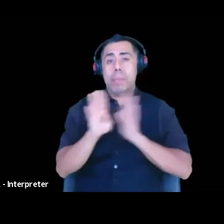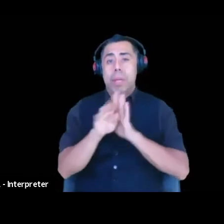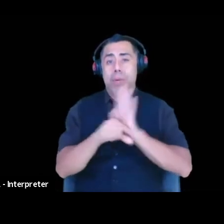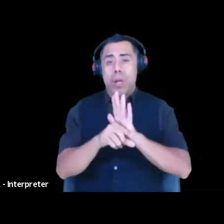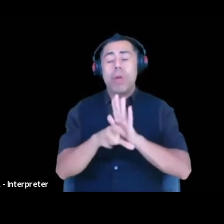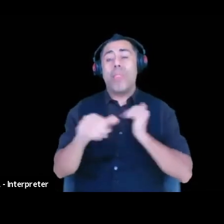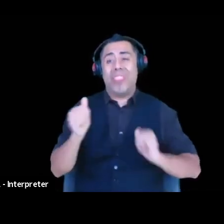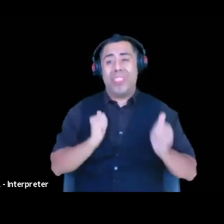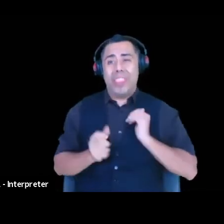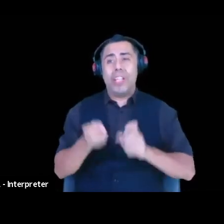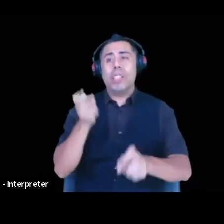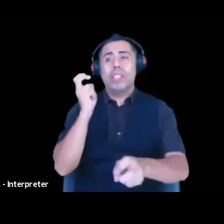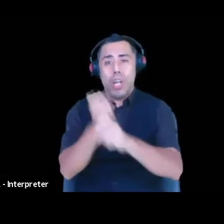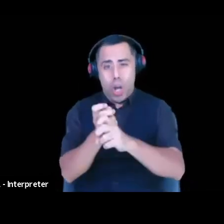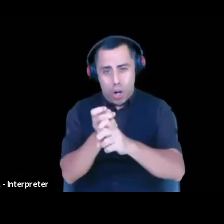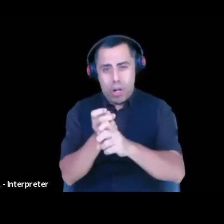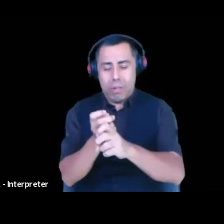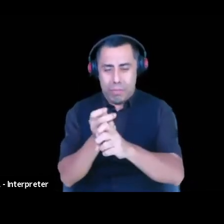because I'm used to